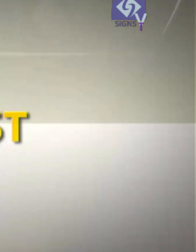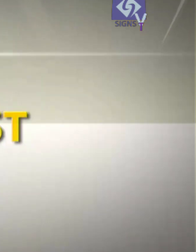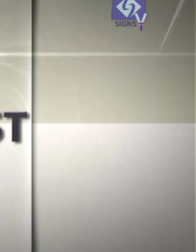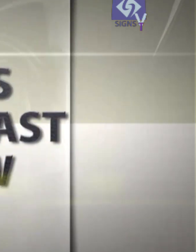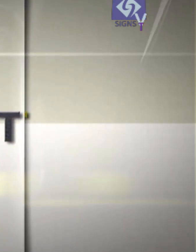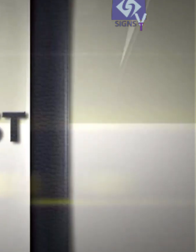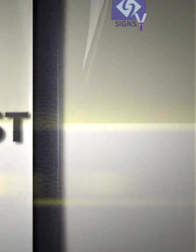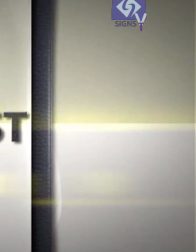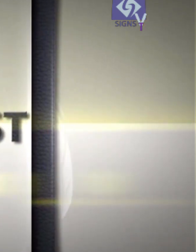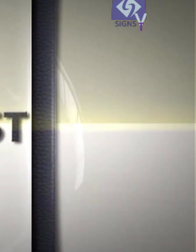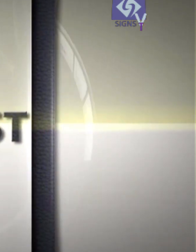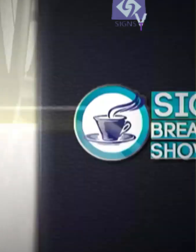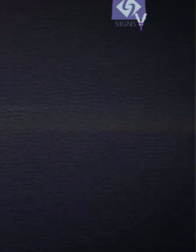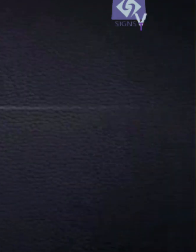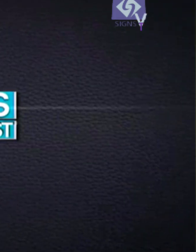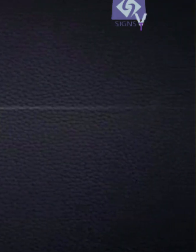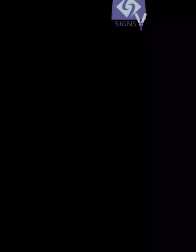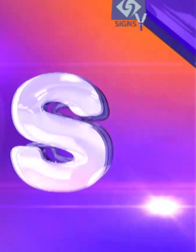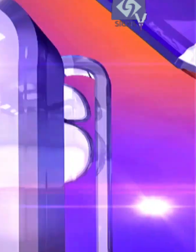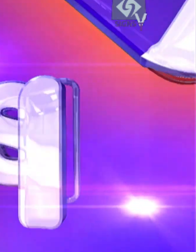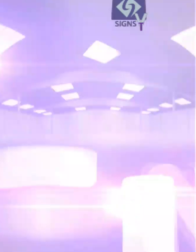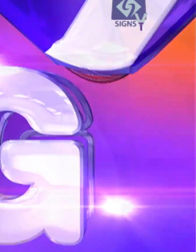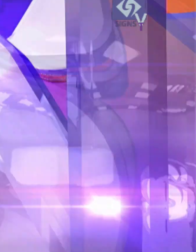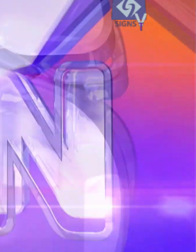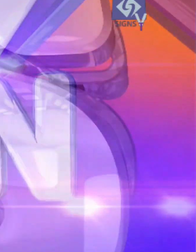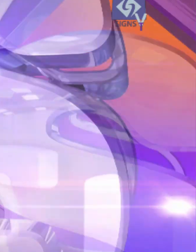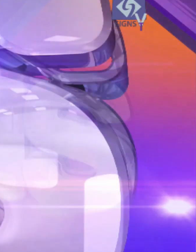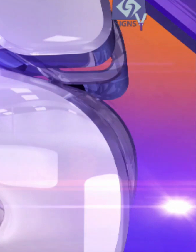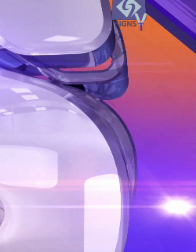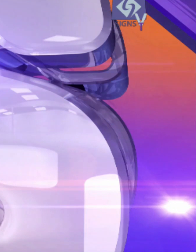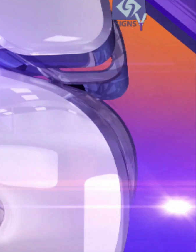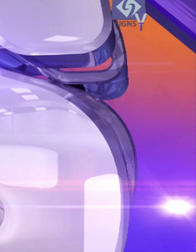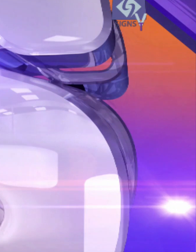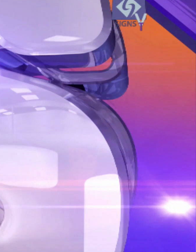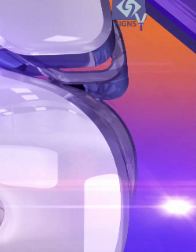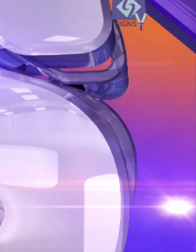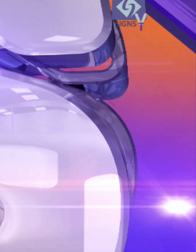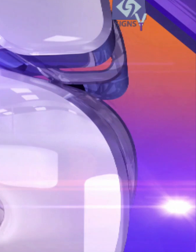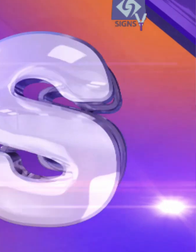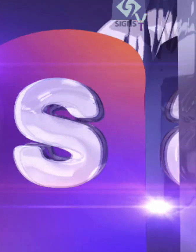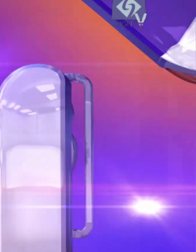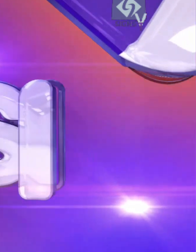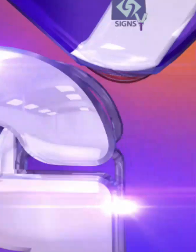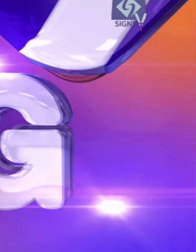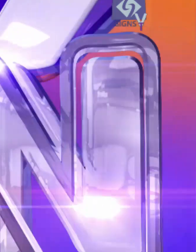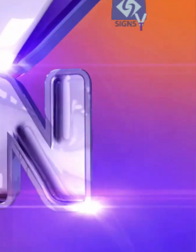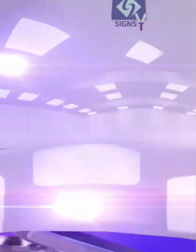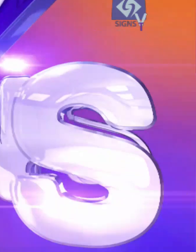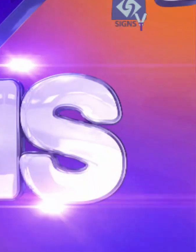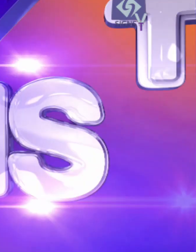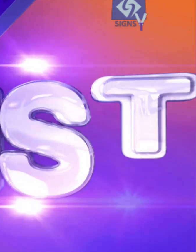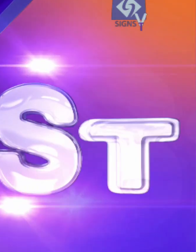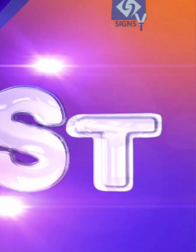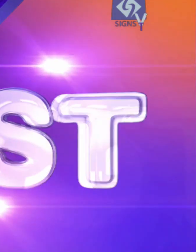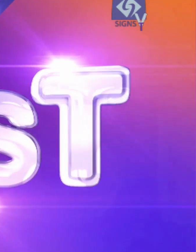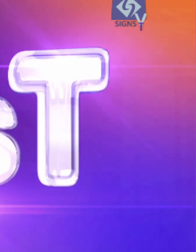love, but you'll find that other things that you're doing on the side that bring you fulfillment, you will realize they are moving a little bit